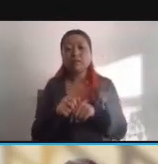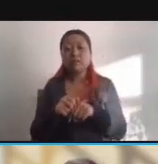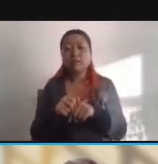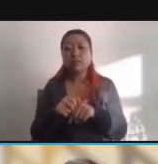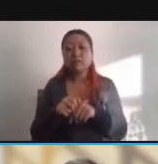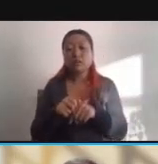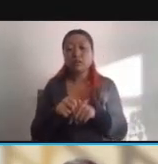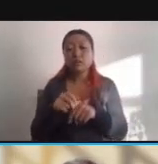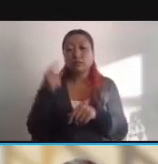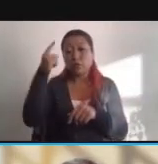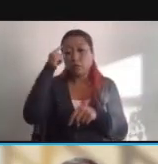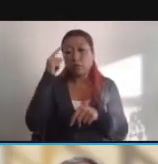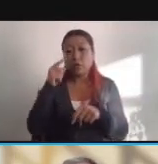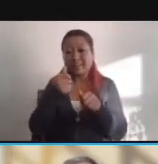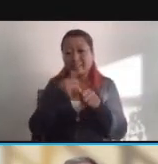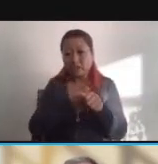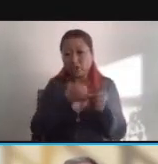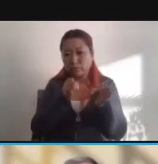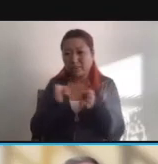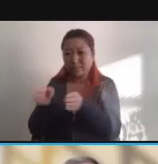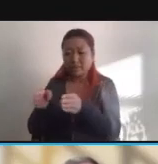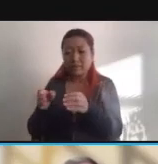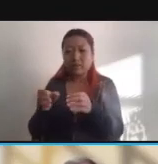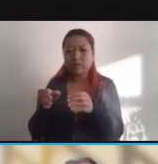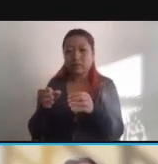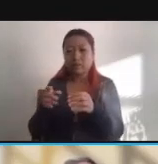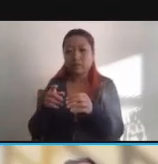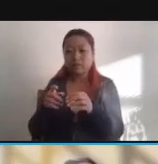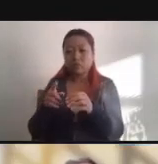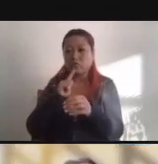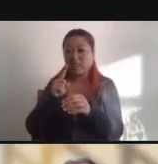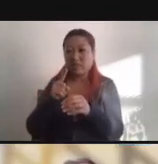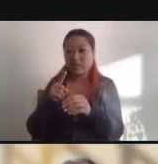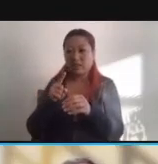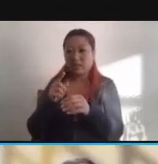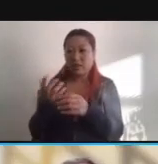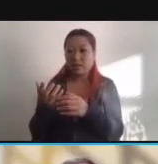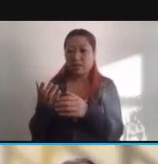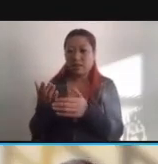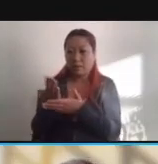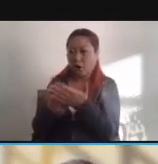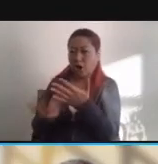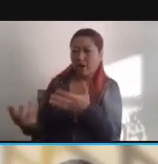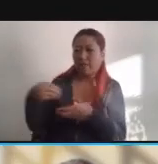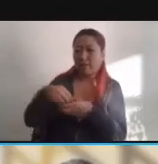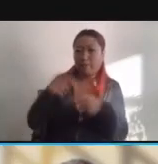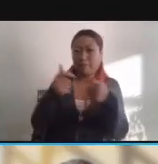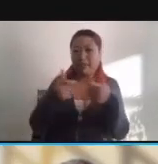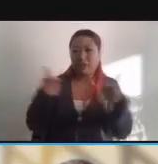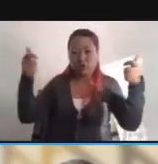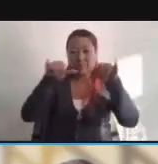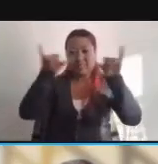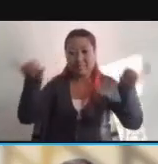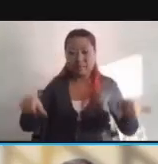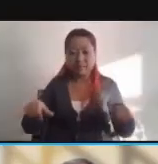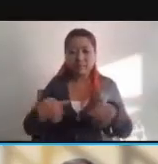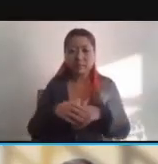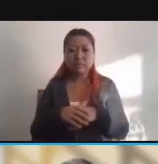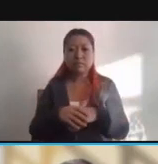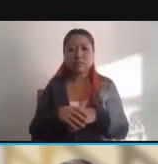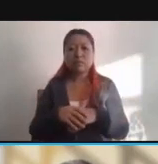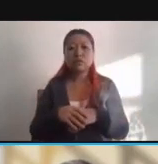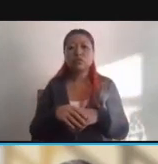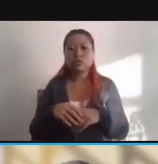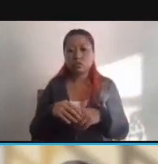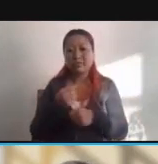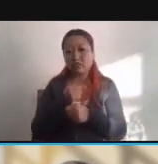are considered as part a system within the bigger body of systems, so that individuals are safe